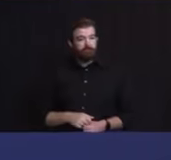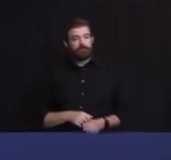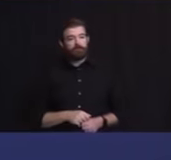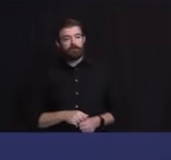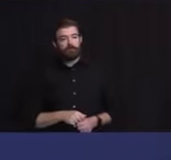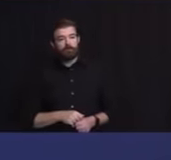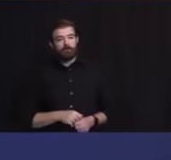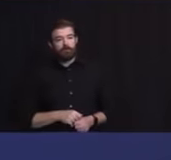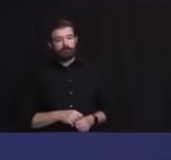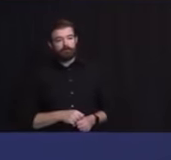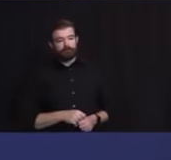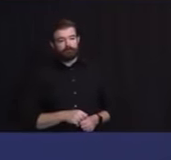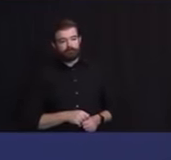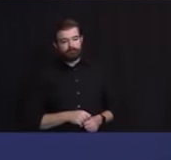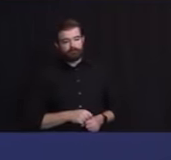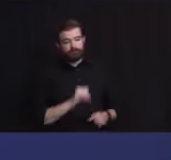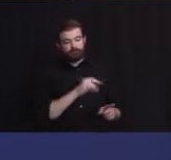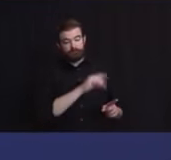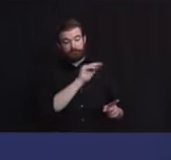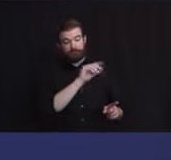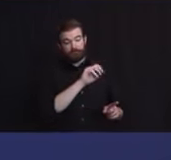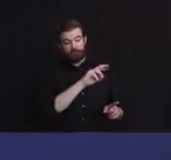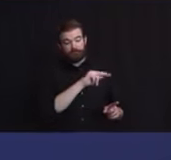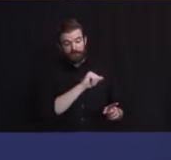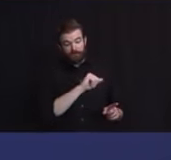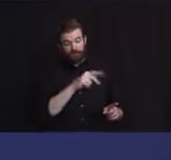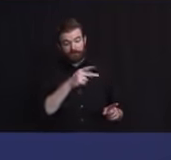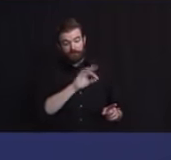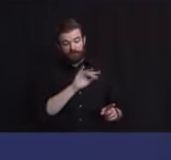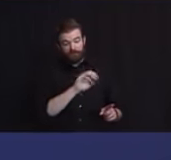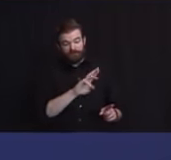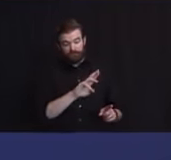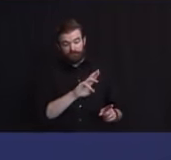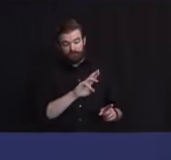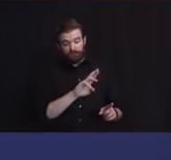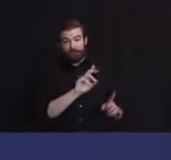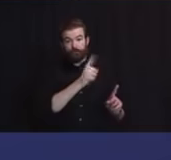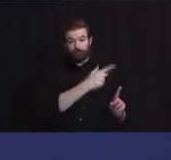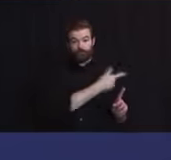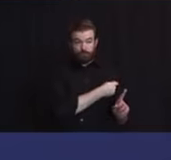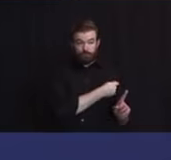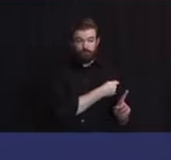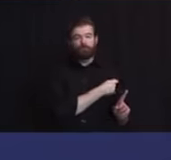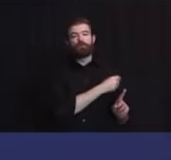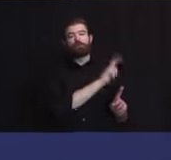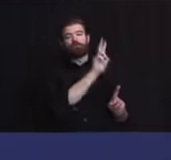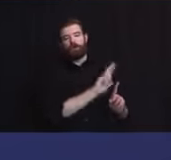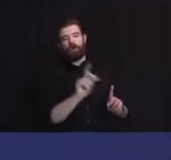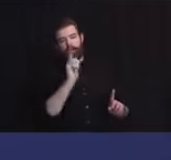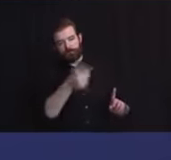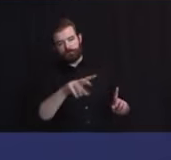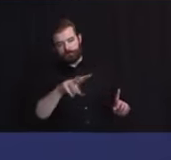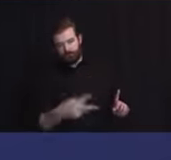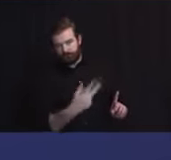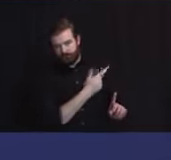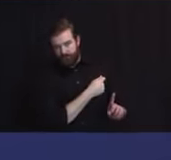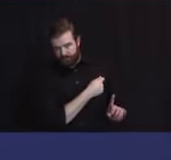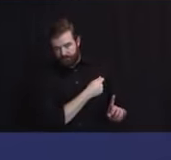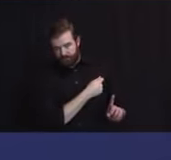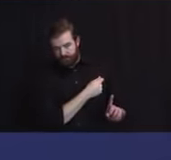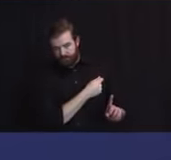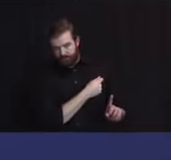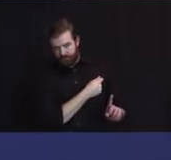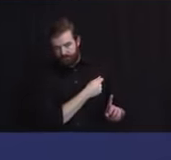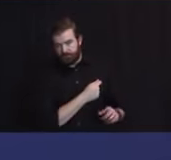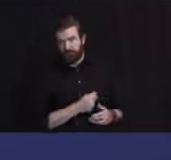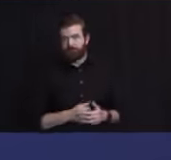Judy, no fallout. Other than they added 10 more pages to my remarks today, which may be part of the